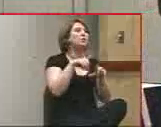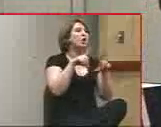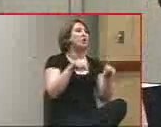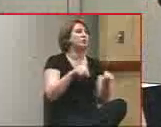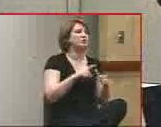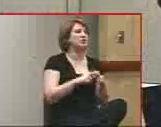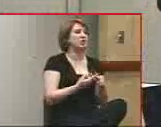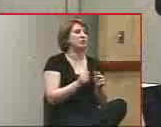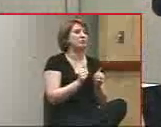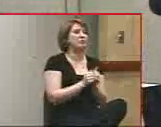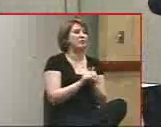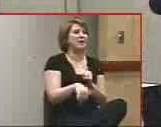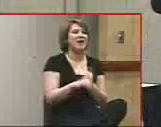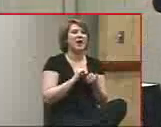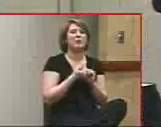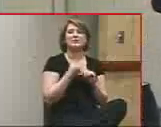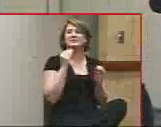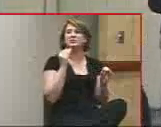card.